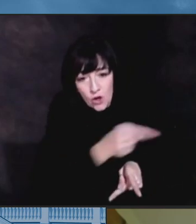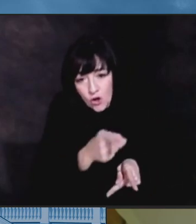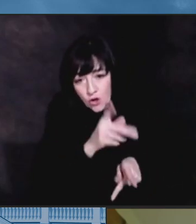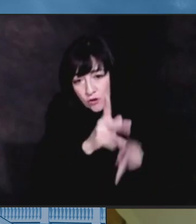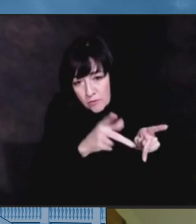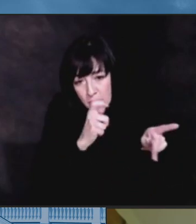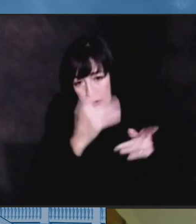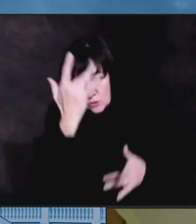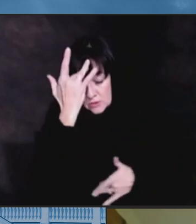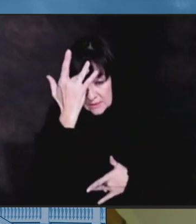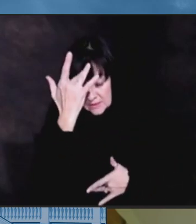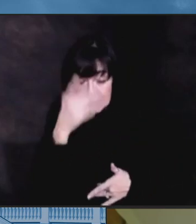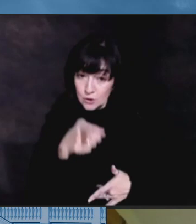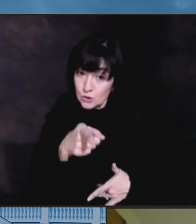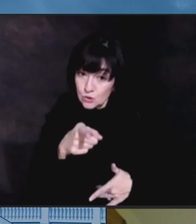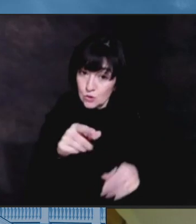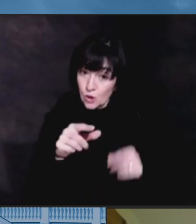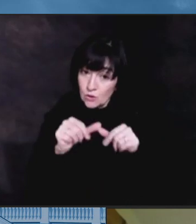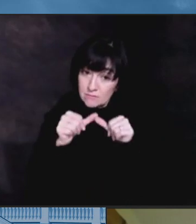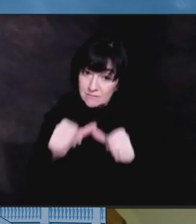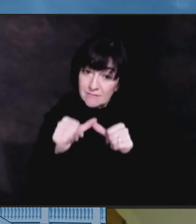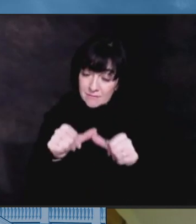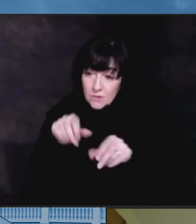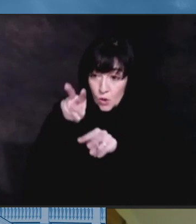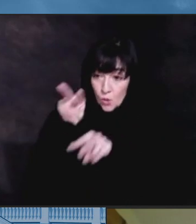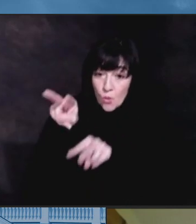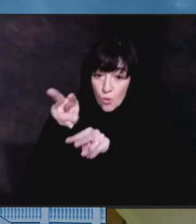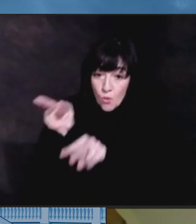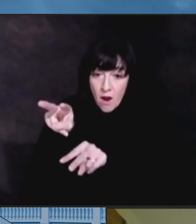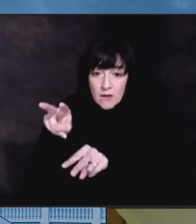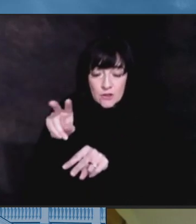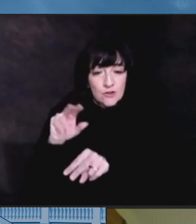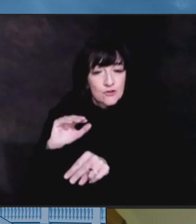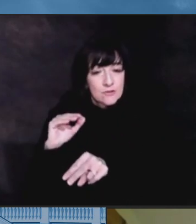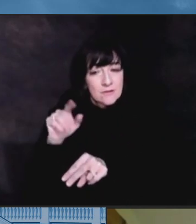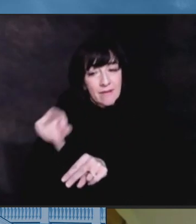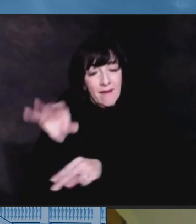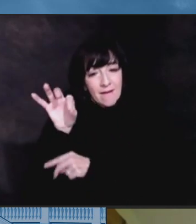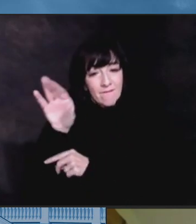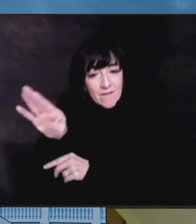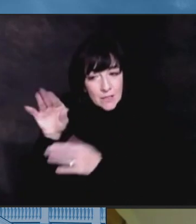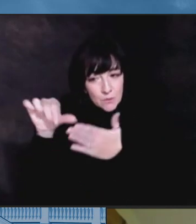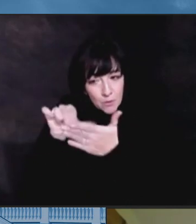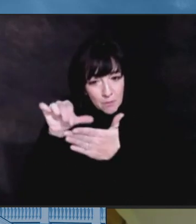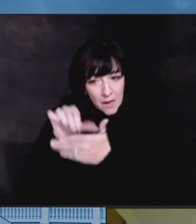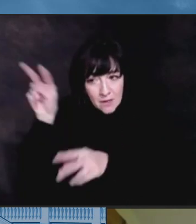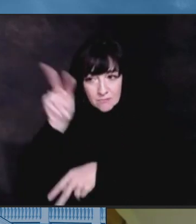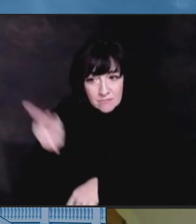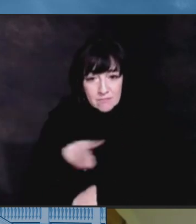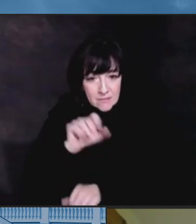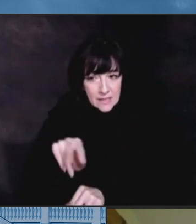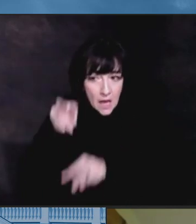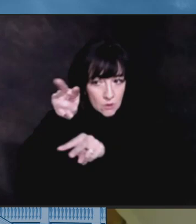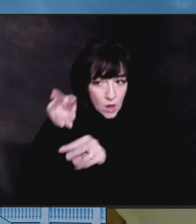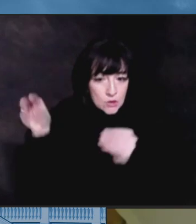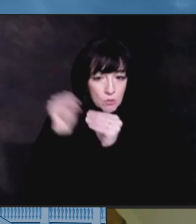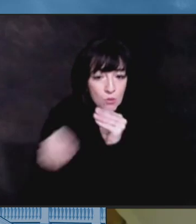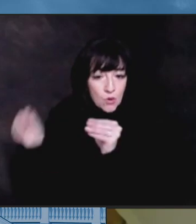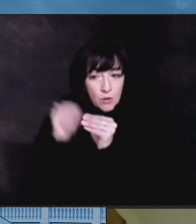on our COVID vaccine page so you can get more information as we go